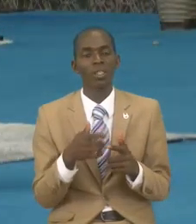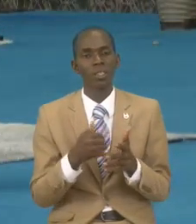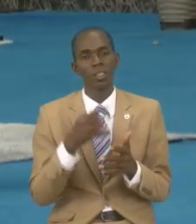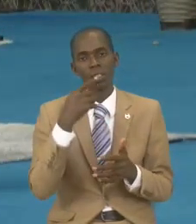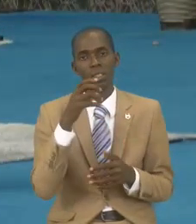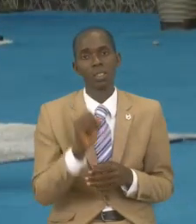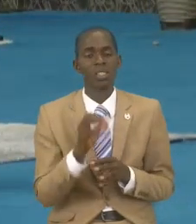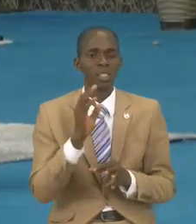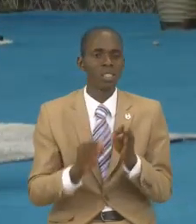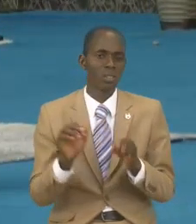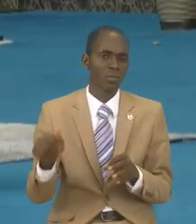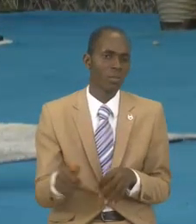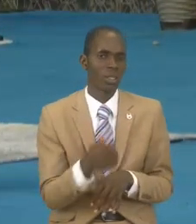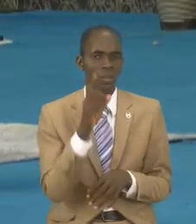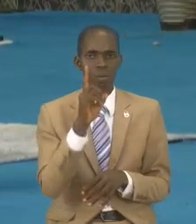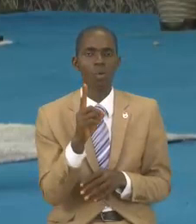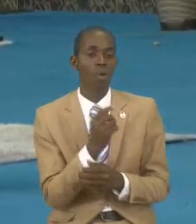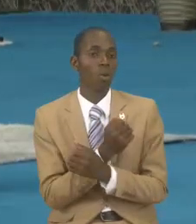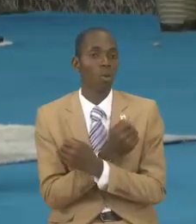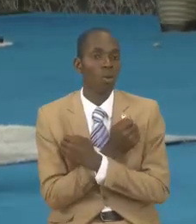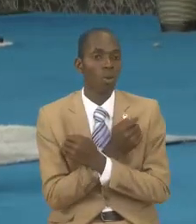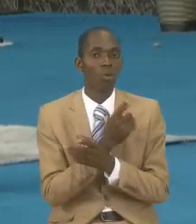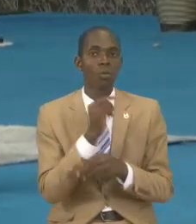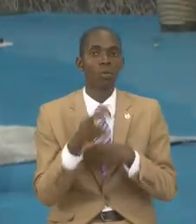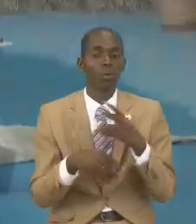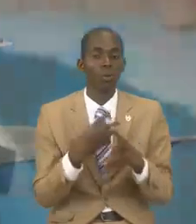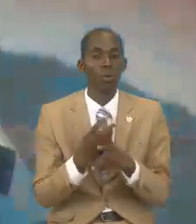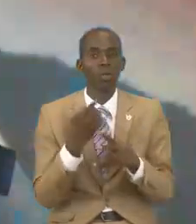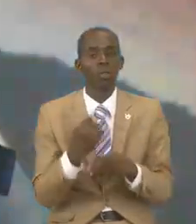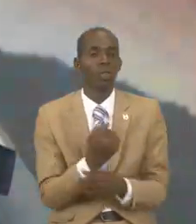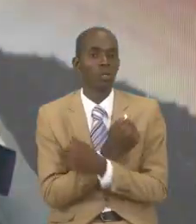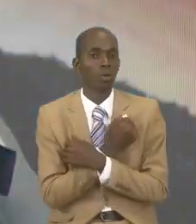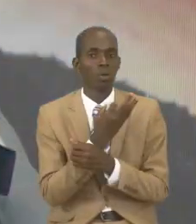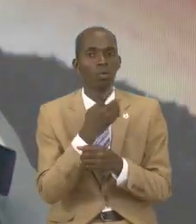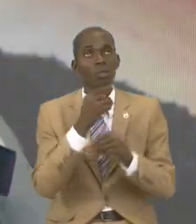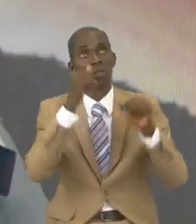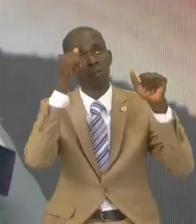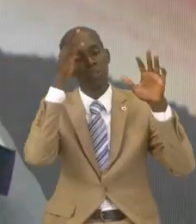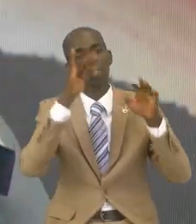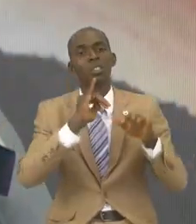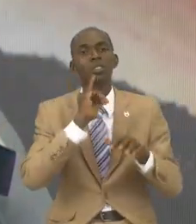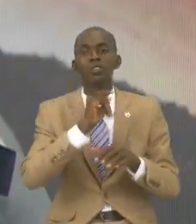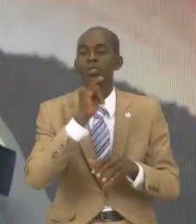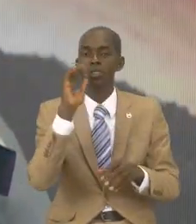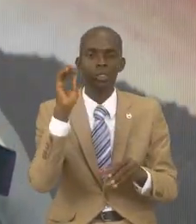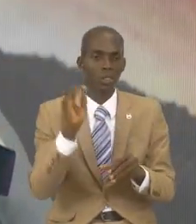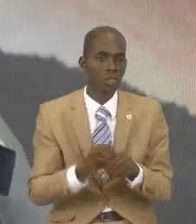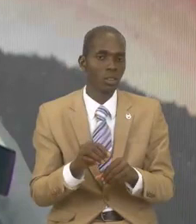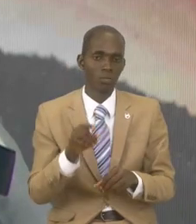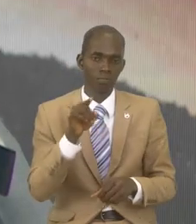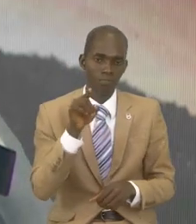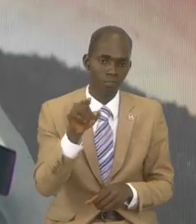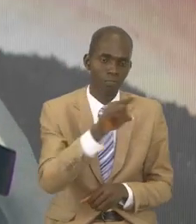any man love the world, the love of the Father is not in